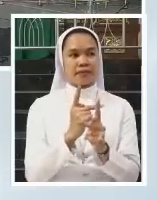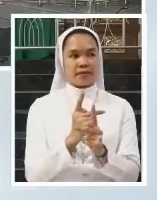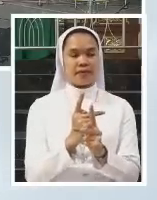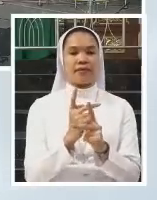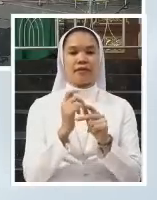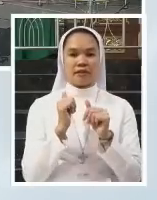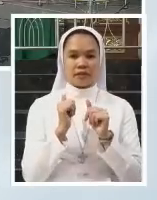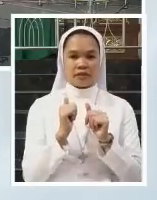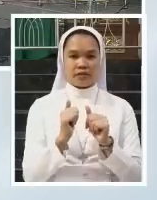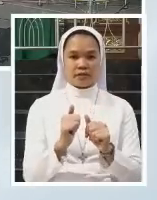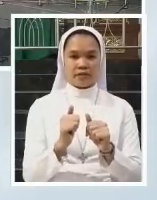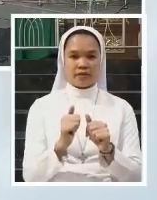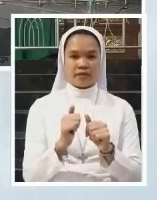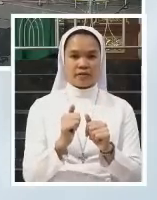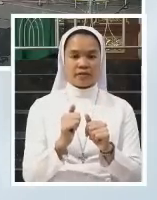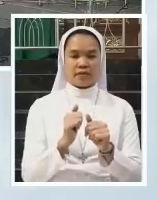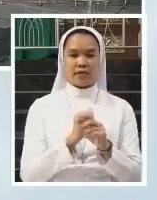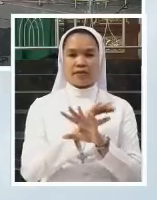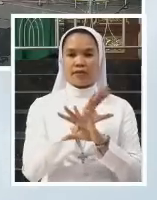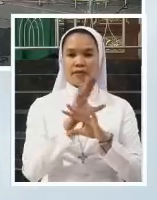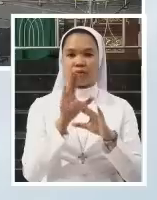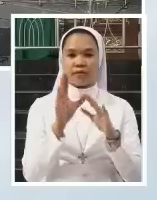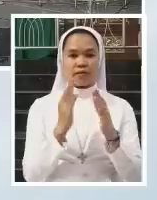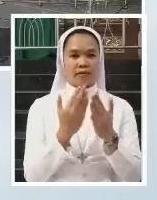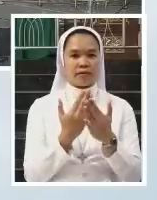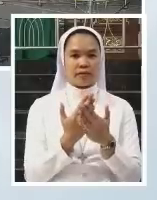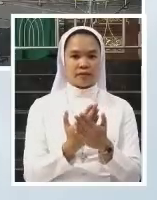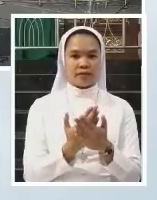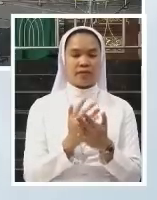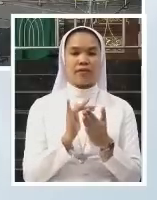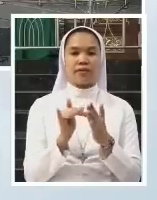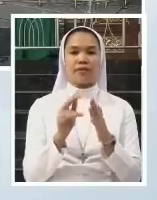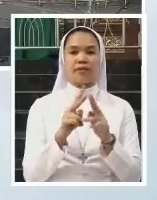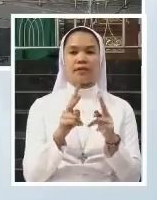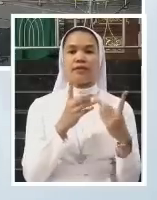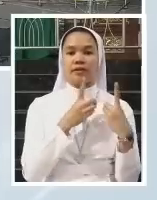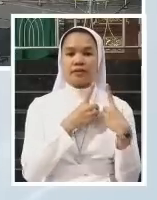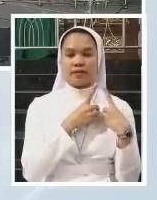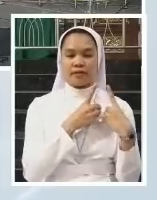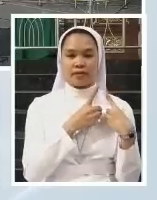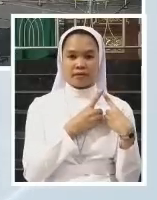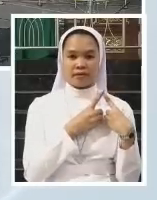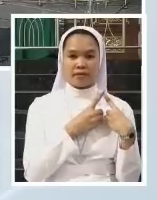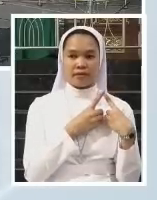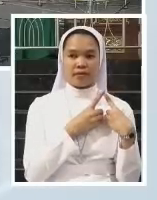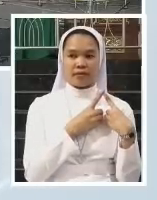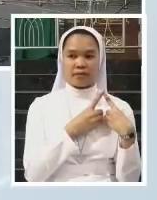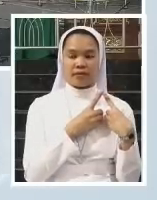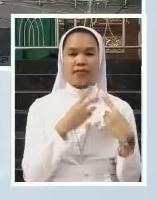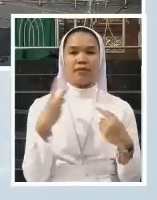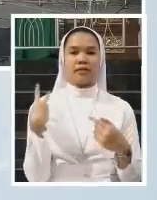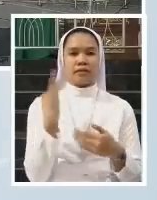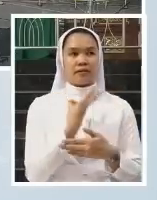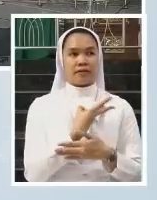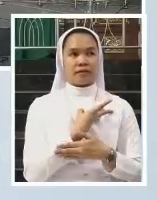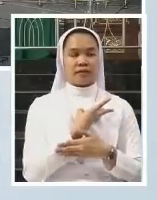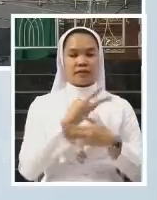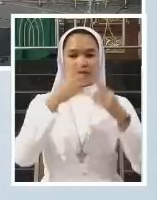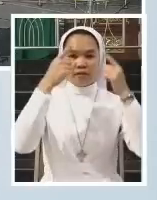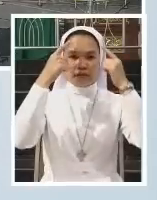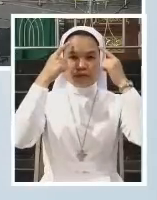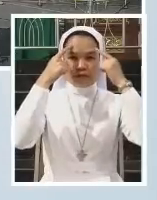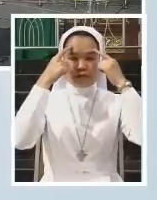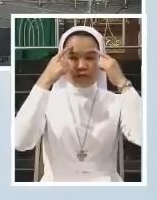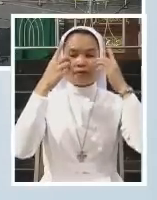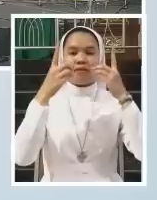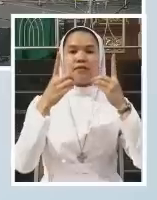unable to perform all those varied duties, we have decided after